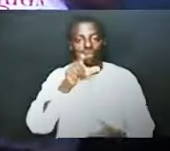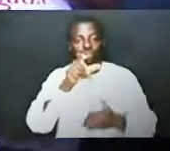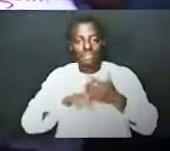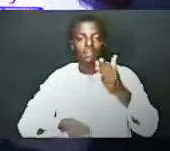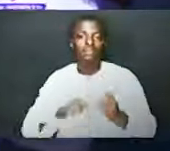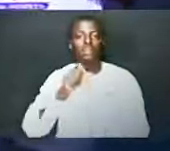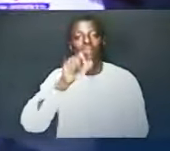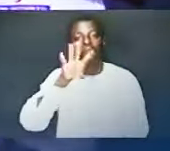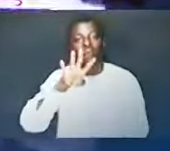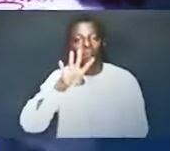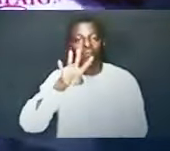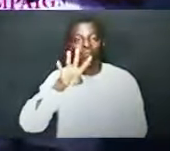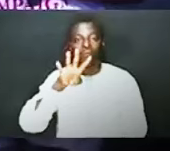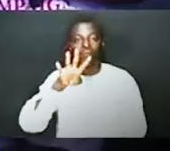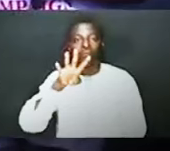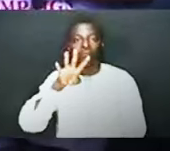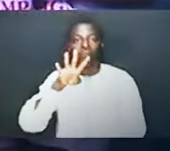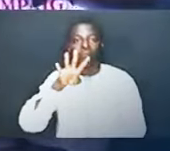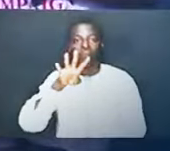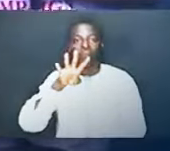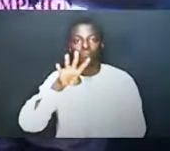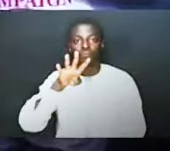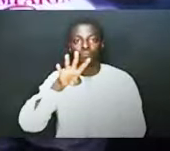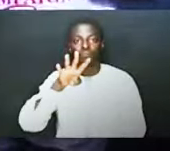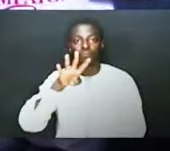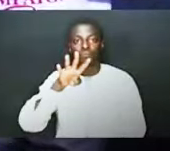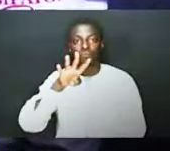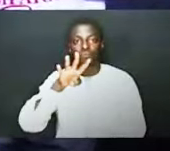chapter 4. Now